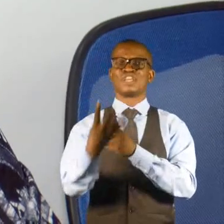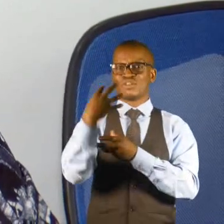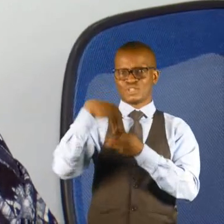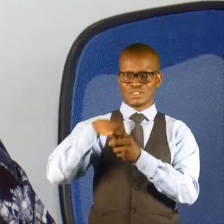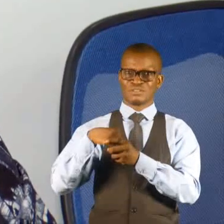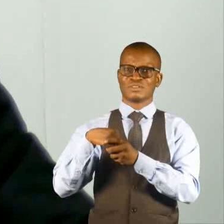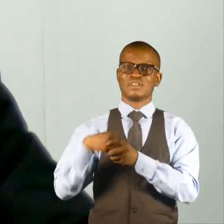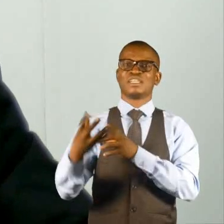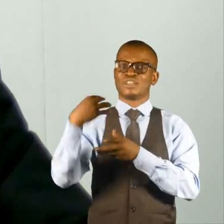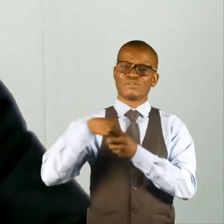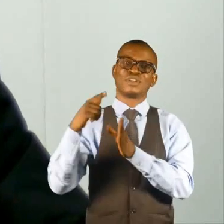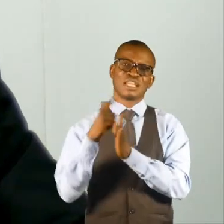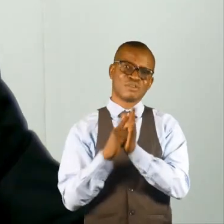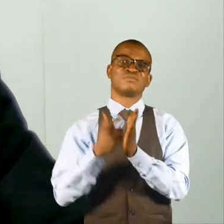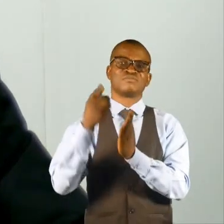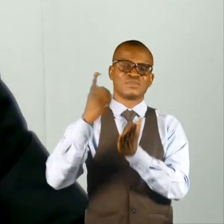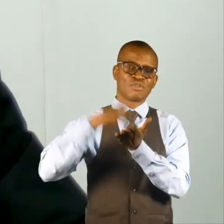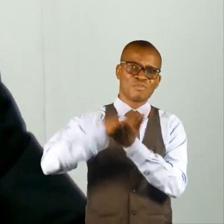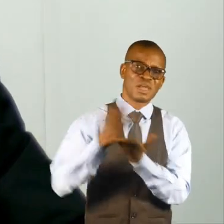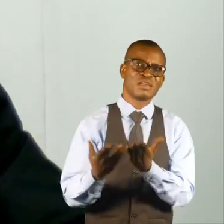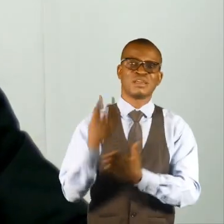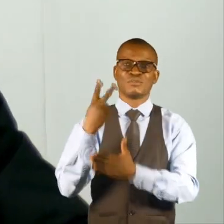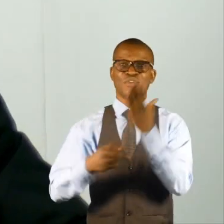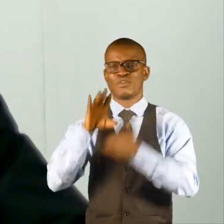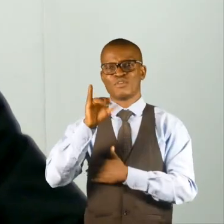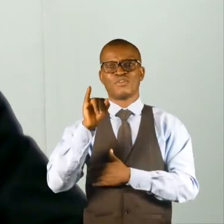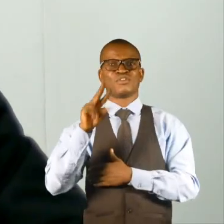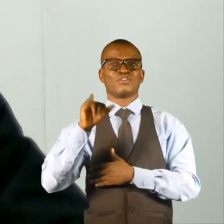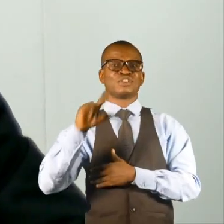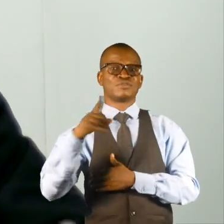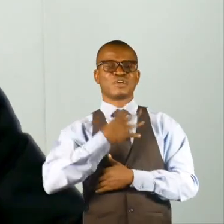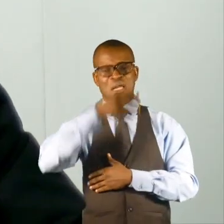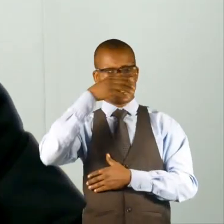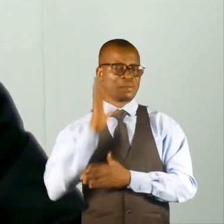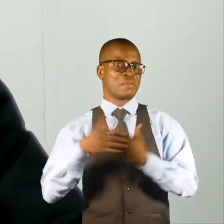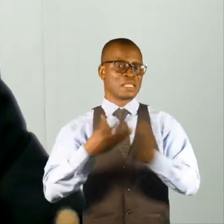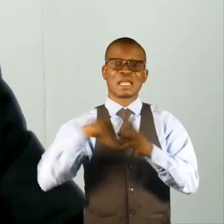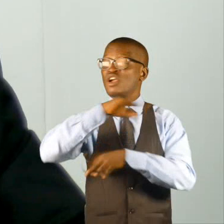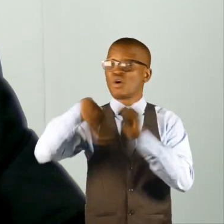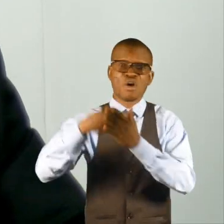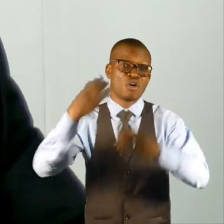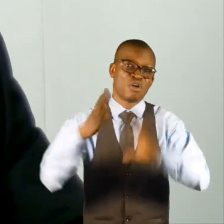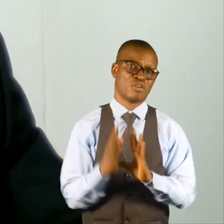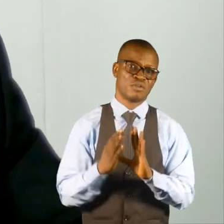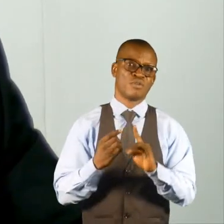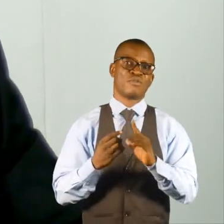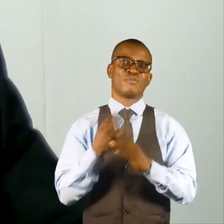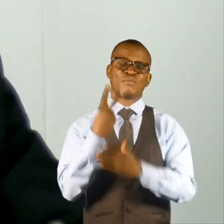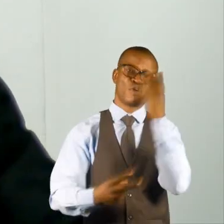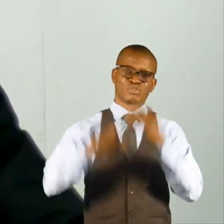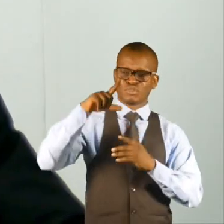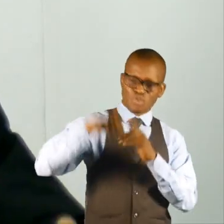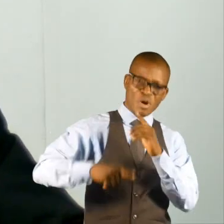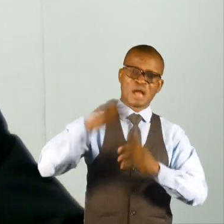all-inclusive, includes legal representation in courts, both in civil and in criminal matters, in all courts,